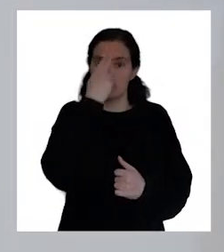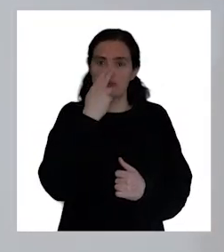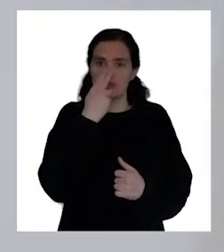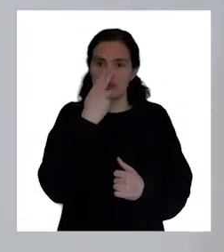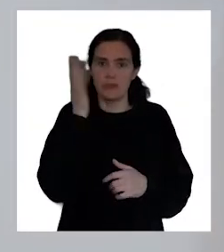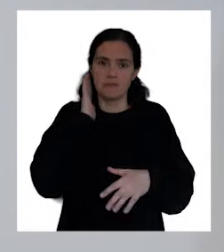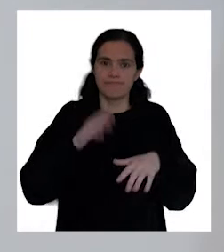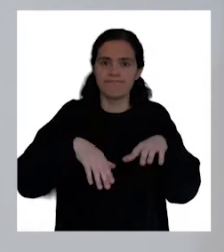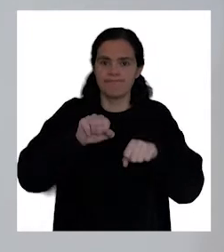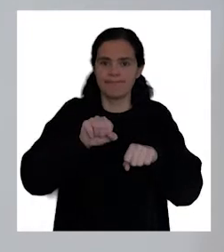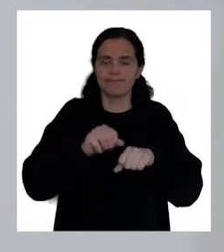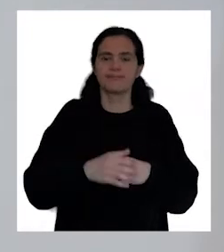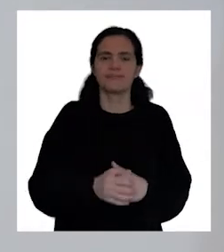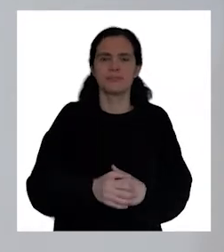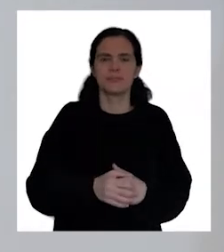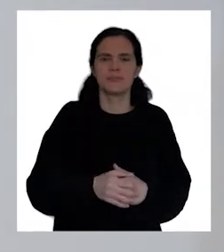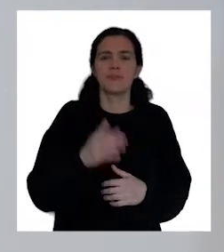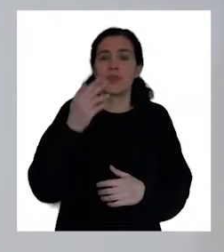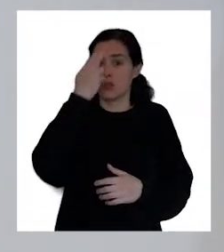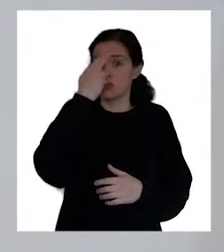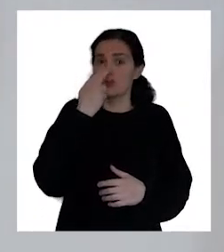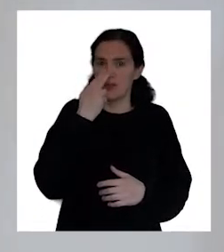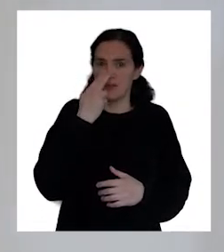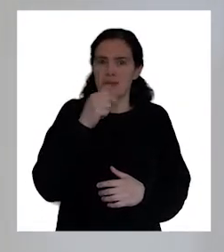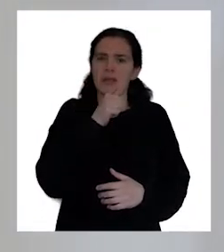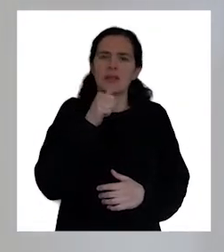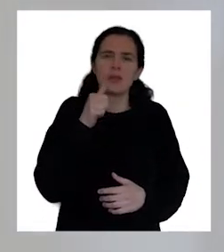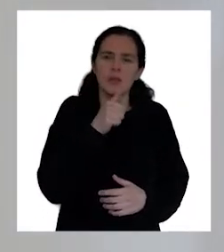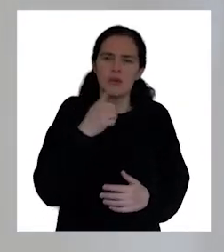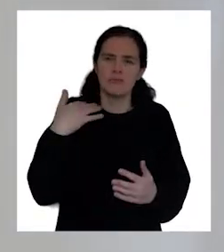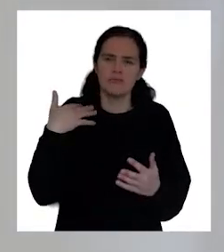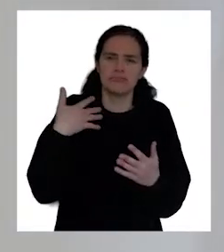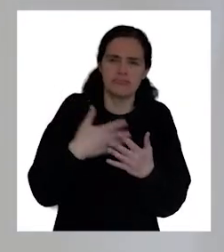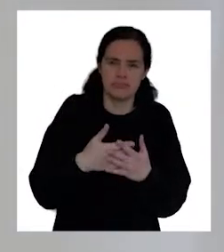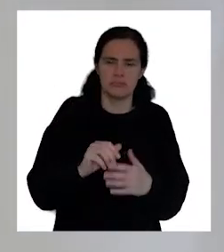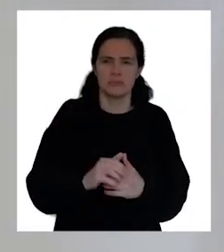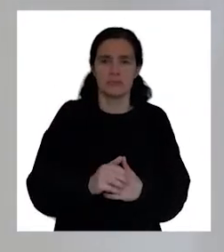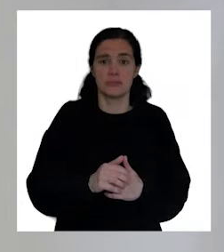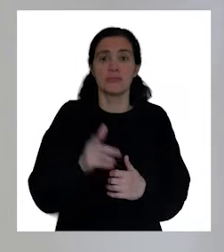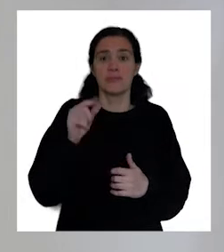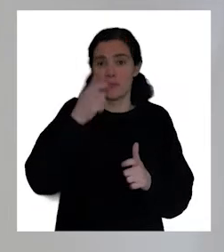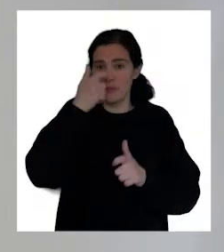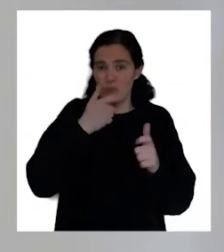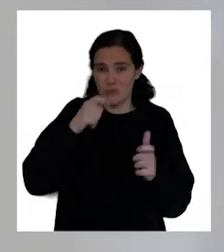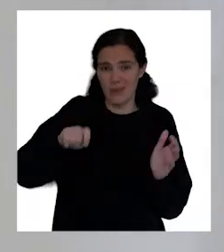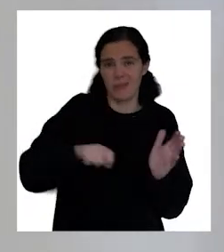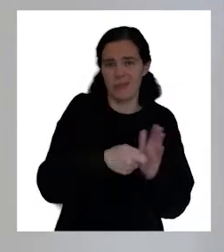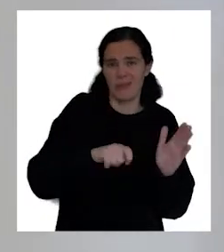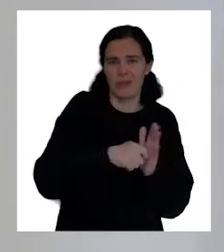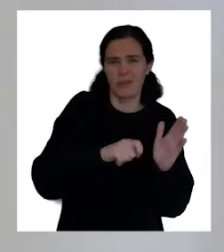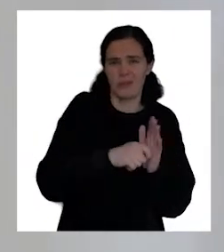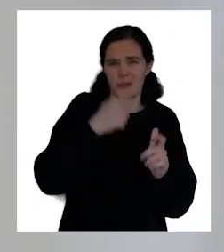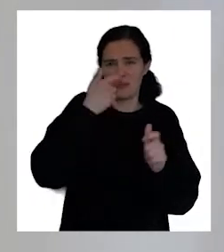the history of slavery, the history of pain, and